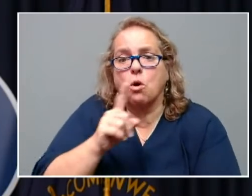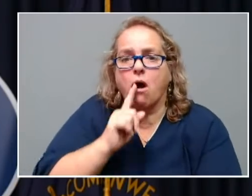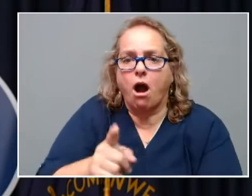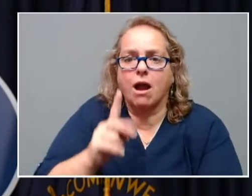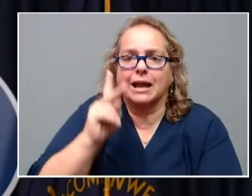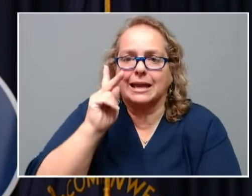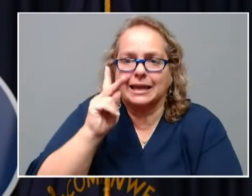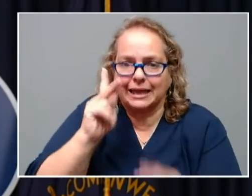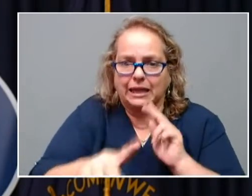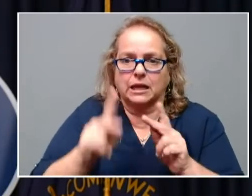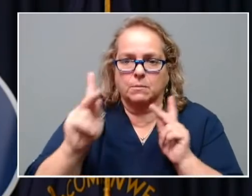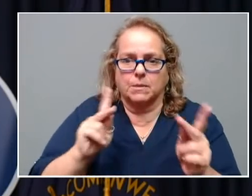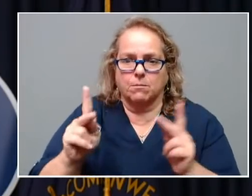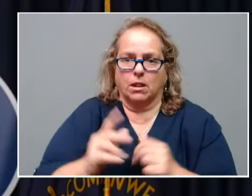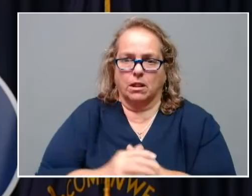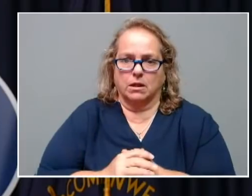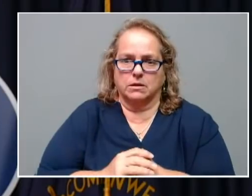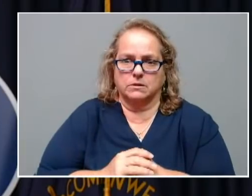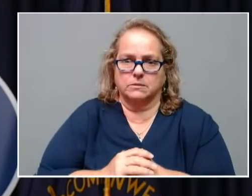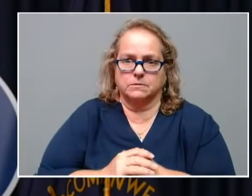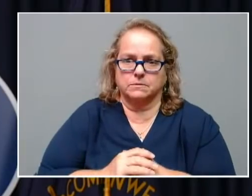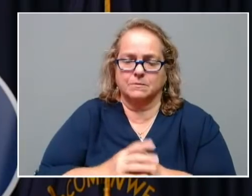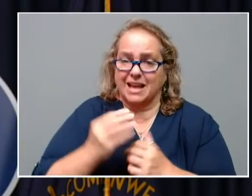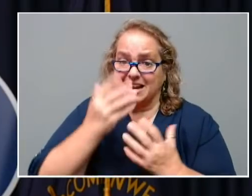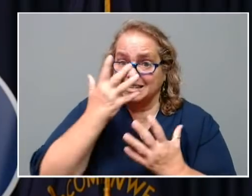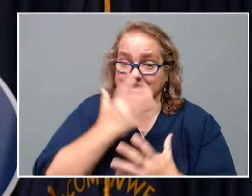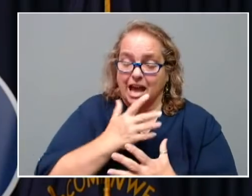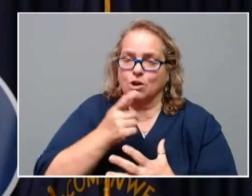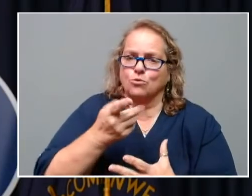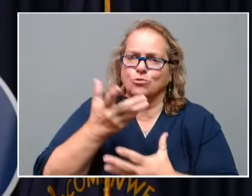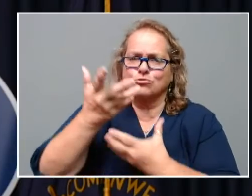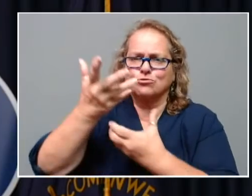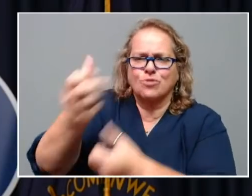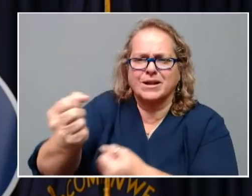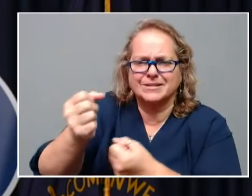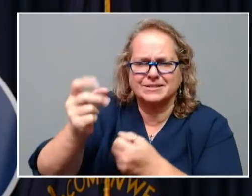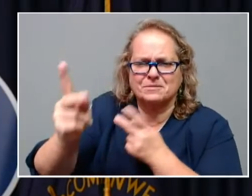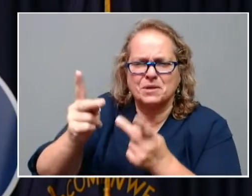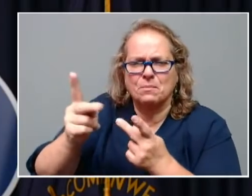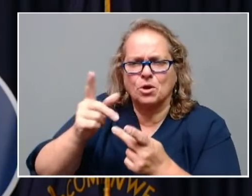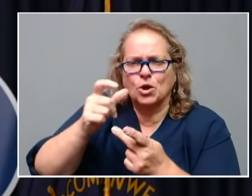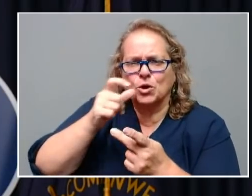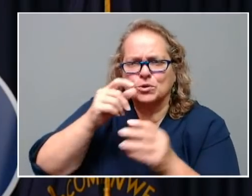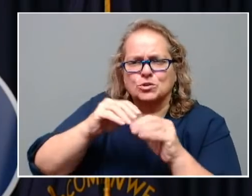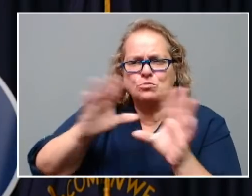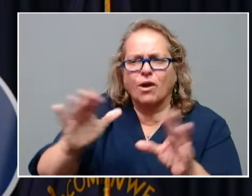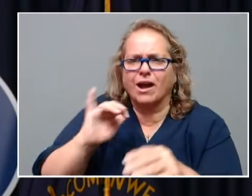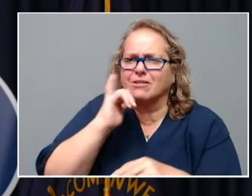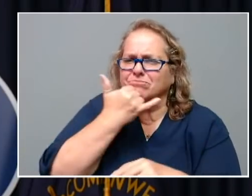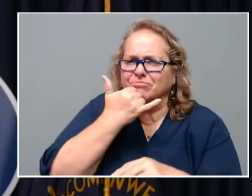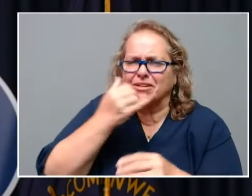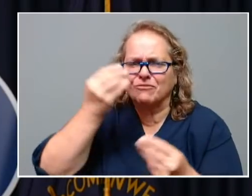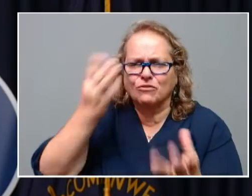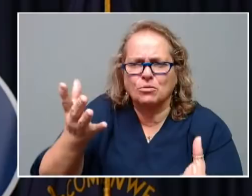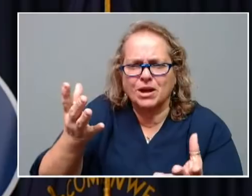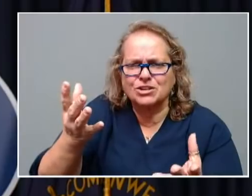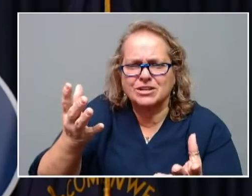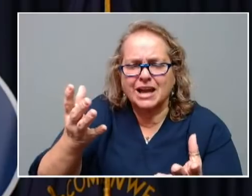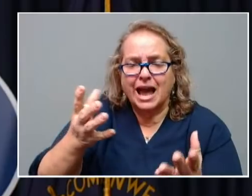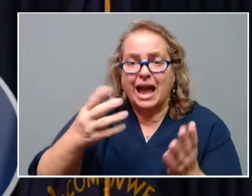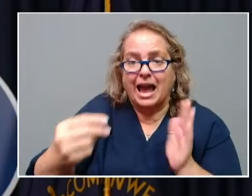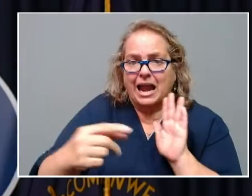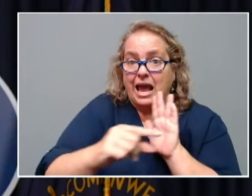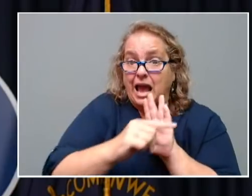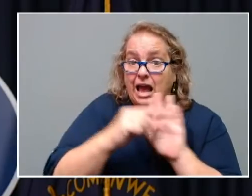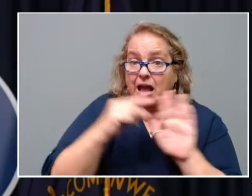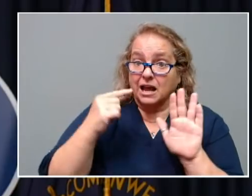are people who are trusting the folks who are spreading that misinformation. And the headlines are filling up now with people in their 20s, in their